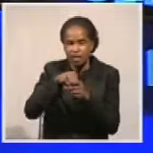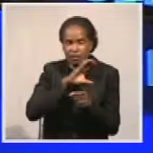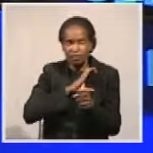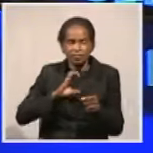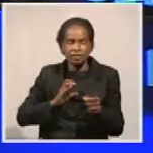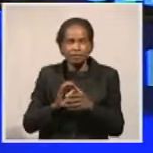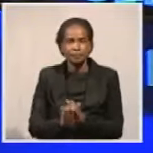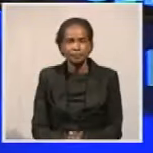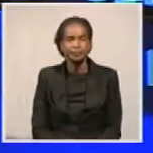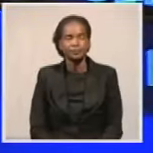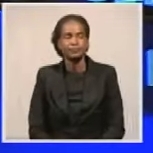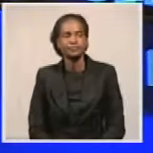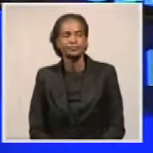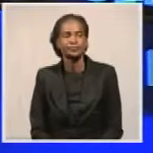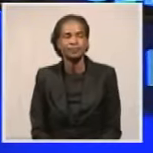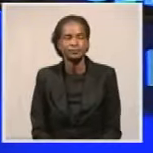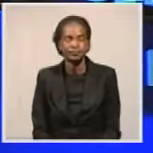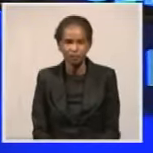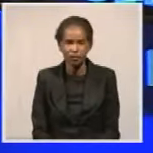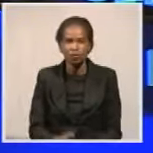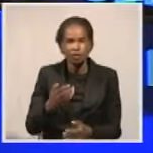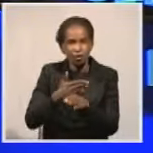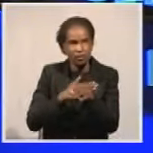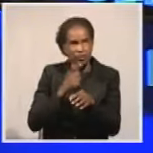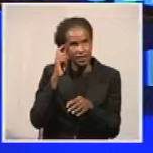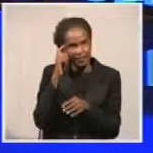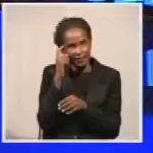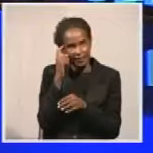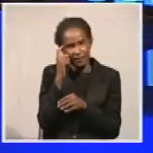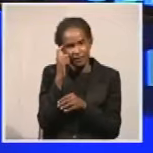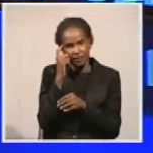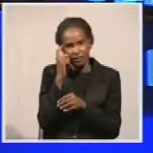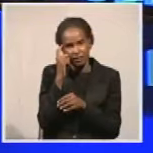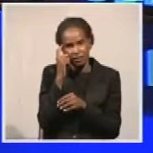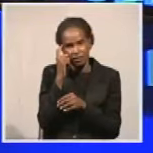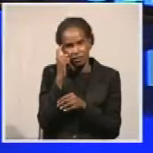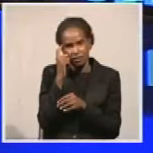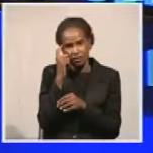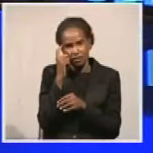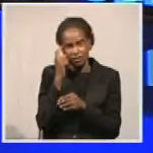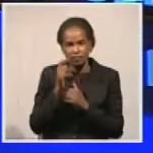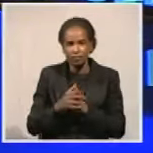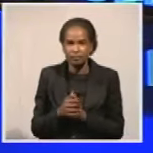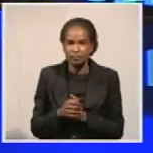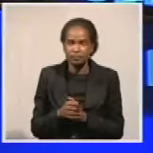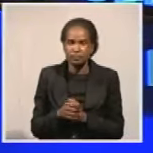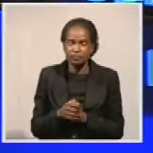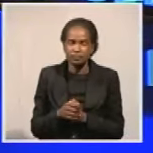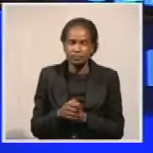the thought through independence to independence should be captured